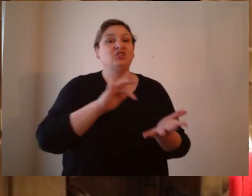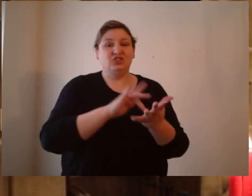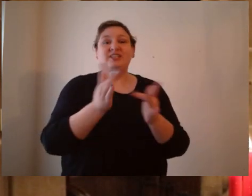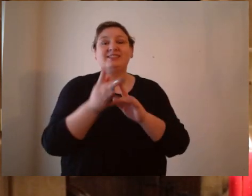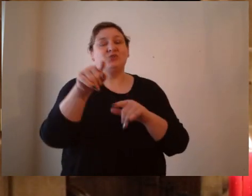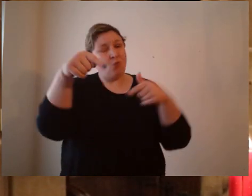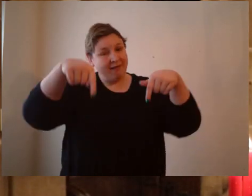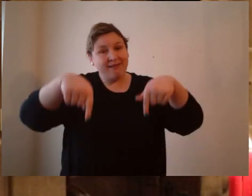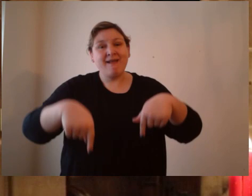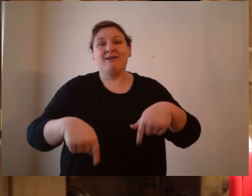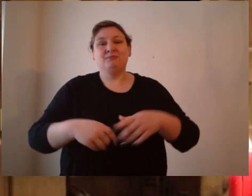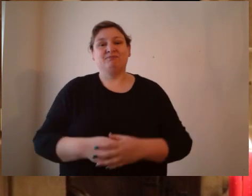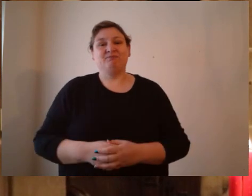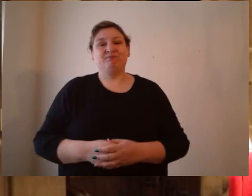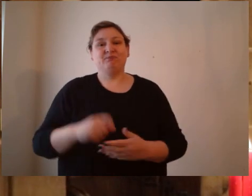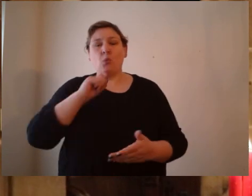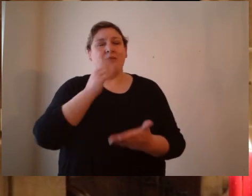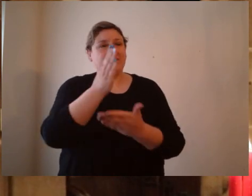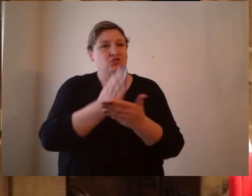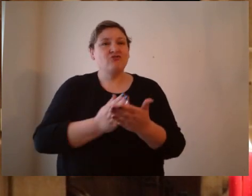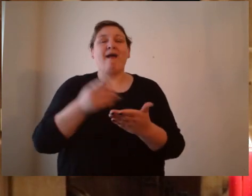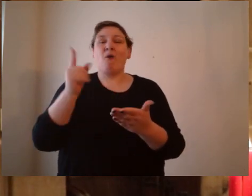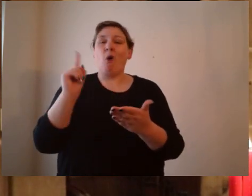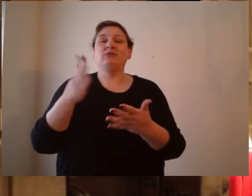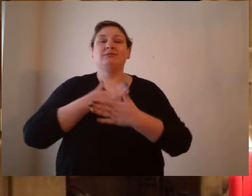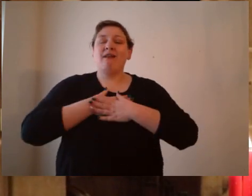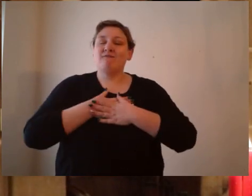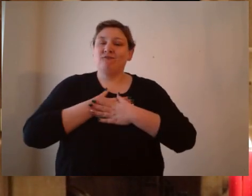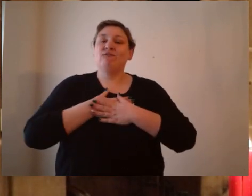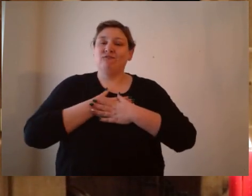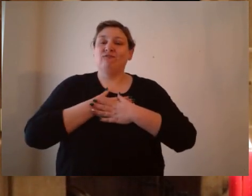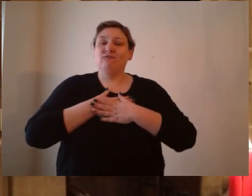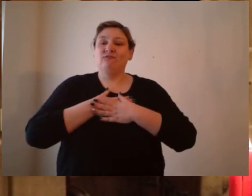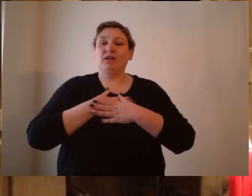Jesus, you are here. We share in God's love.